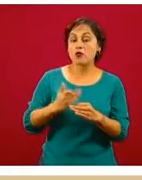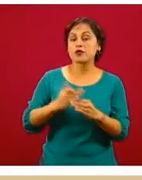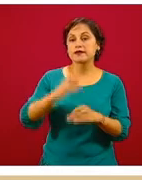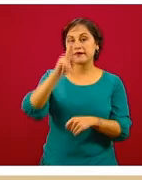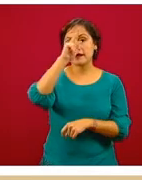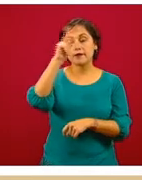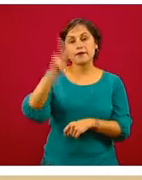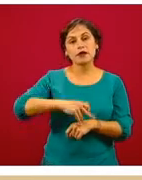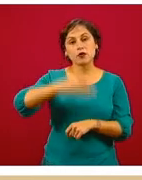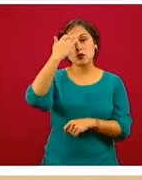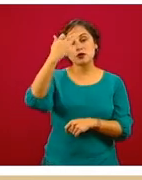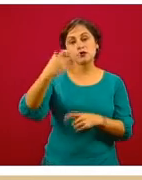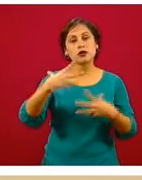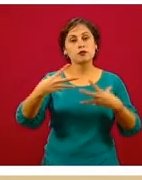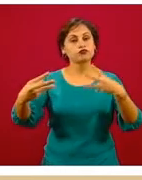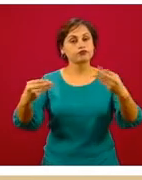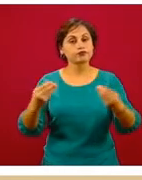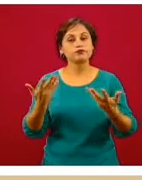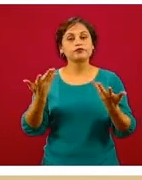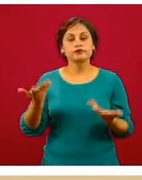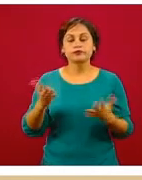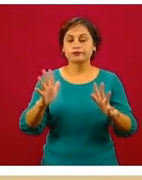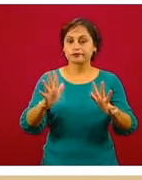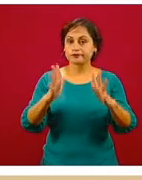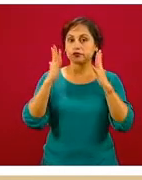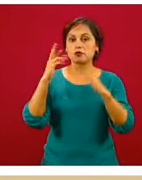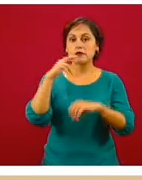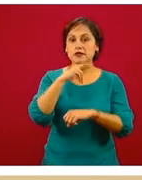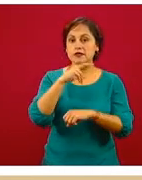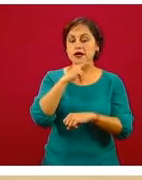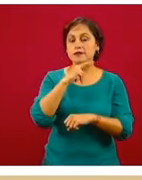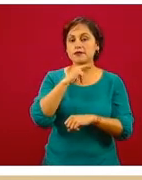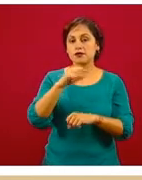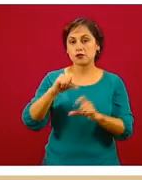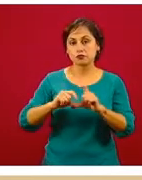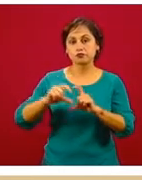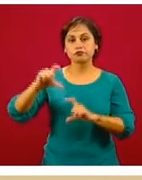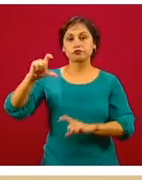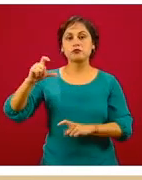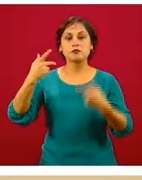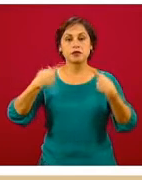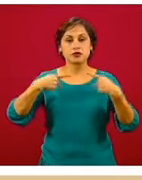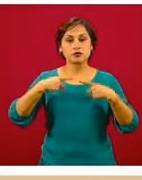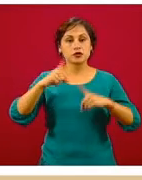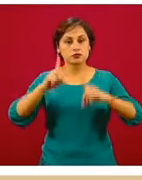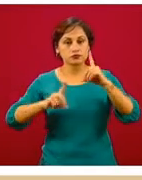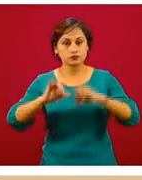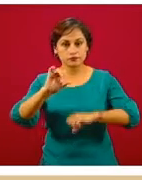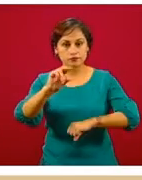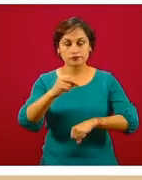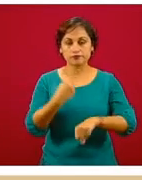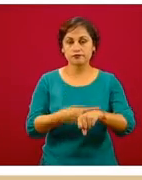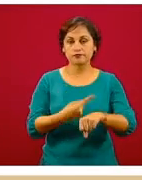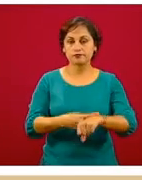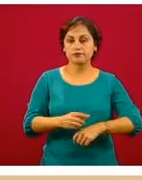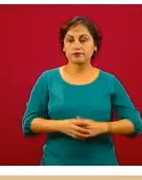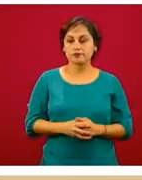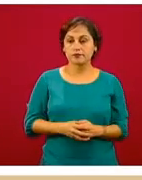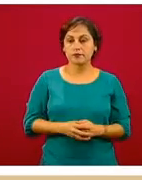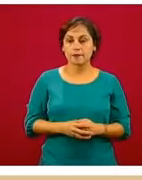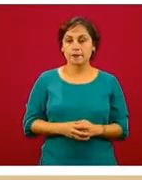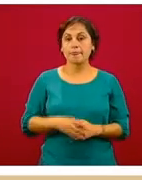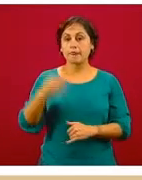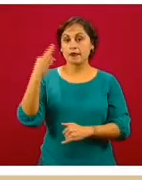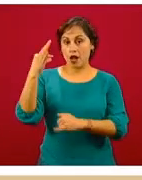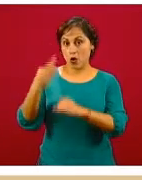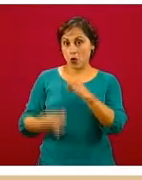Right now, we're seeing the most activity of the epidemic, and that's reducing the number of suspect cases.